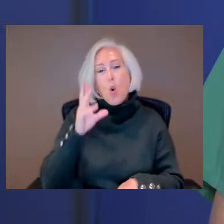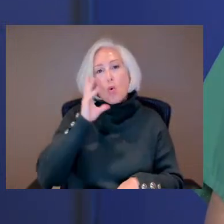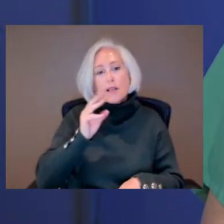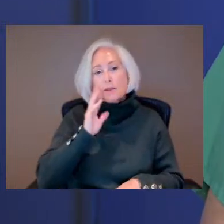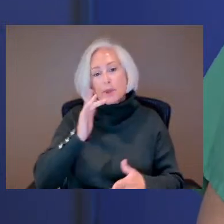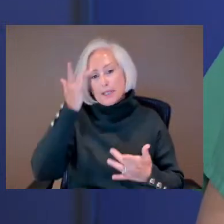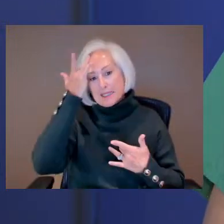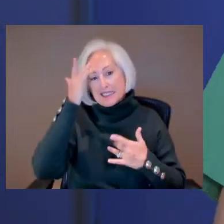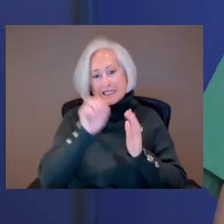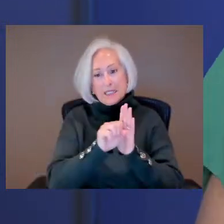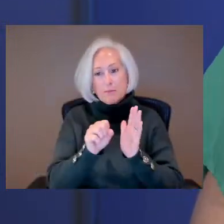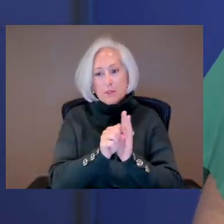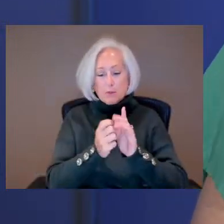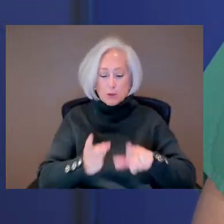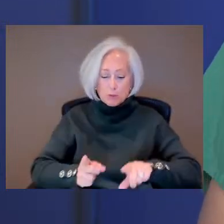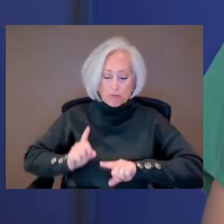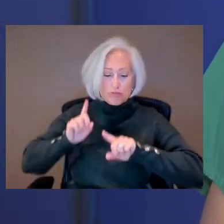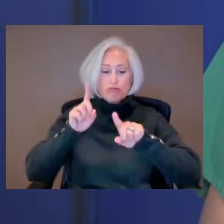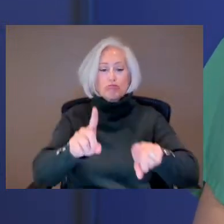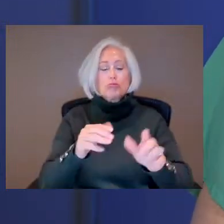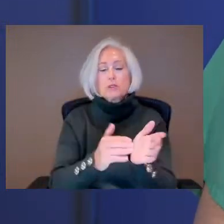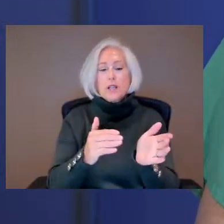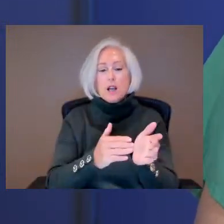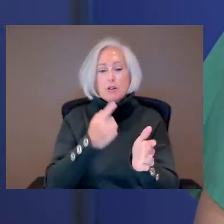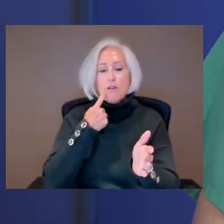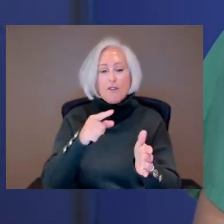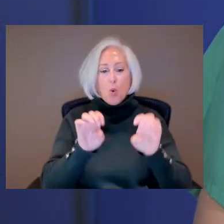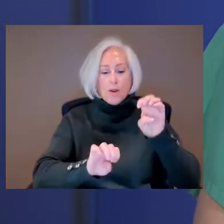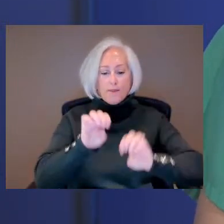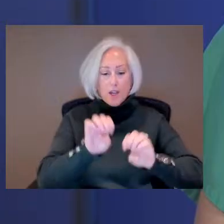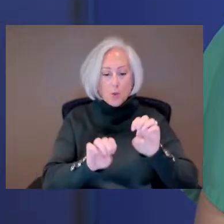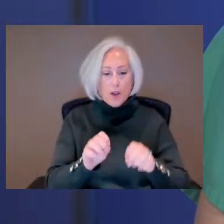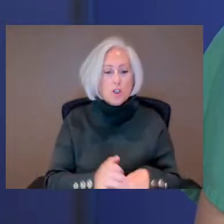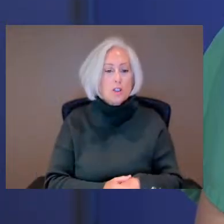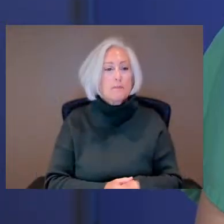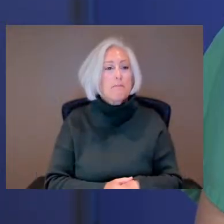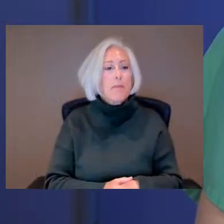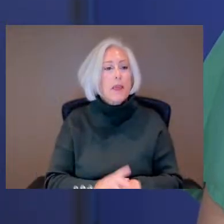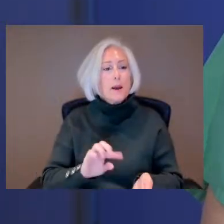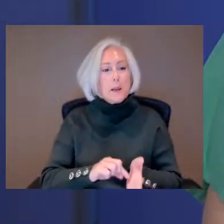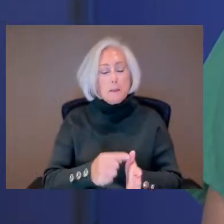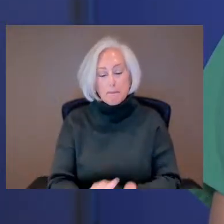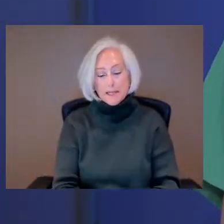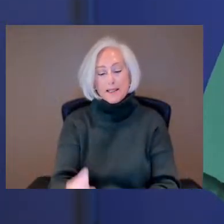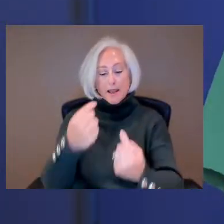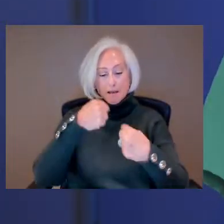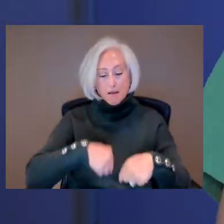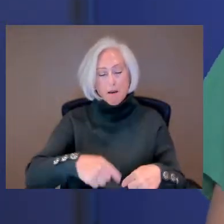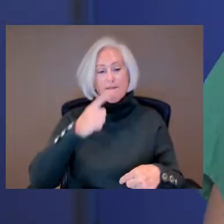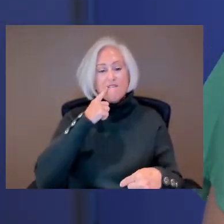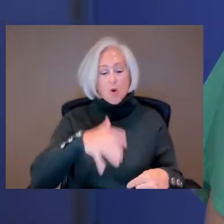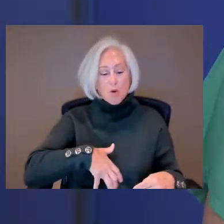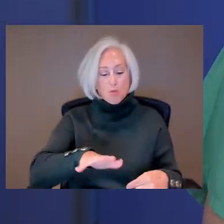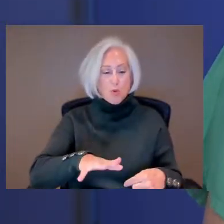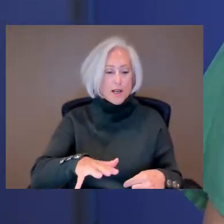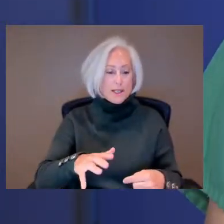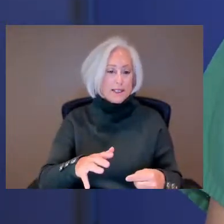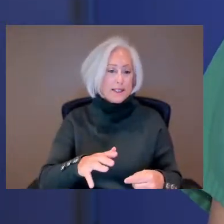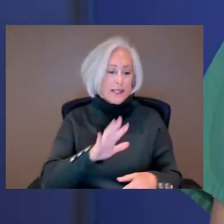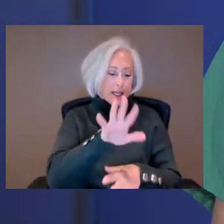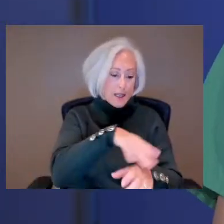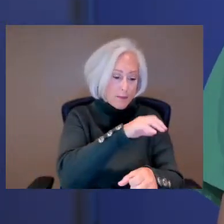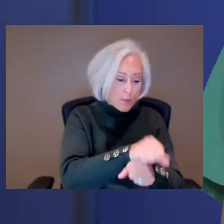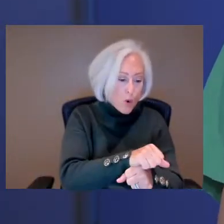to be evaluated. And so they come in, they get routine evaluation at their prenatal visit. Maybe it's blood work, maybe it's